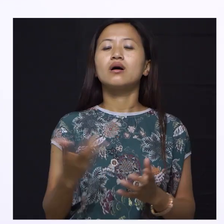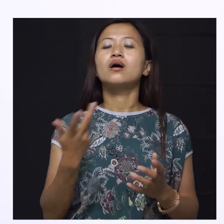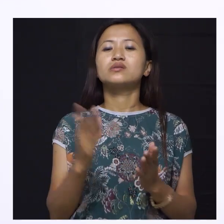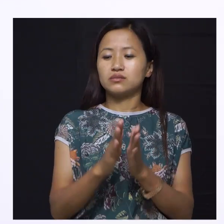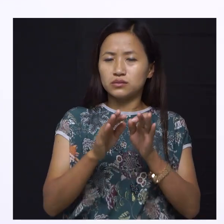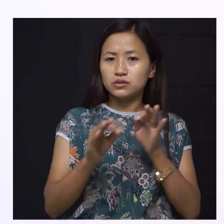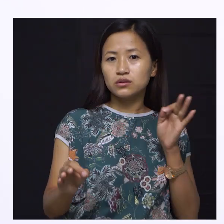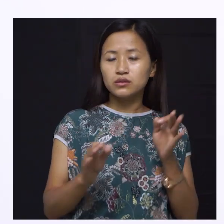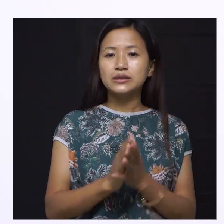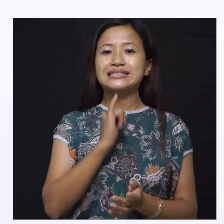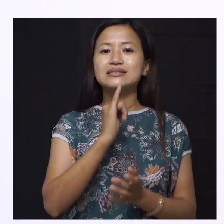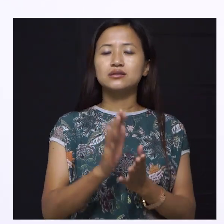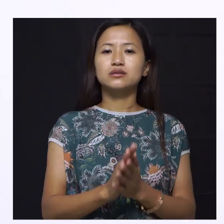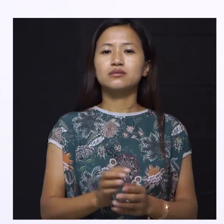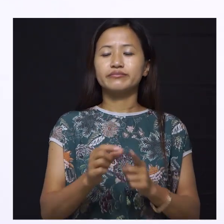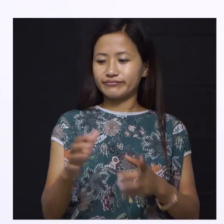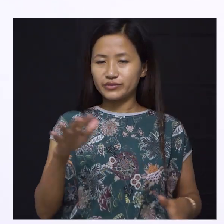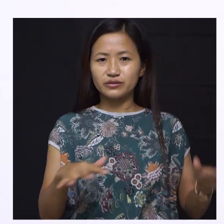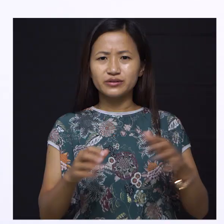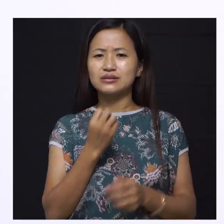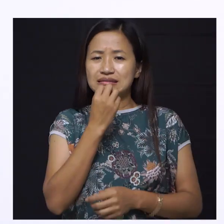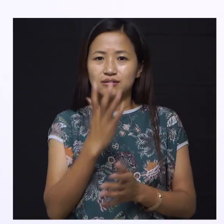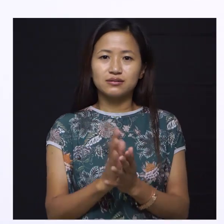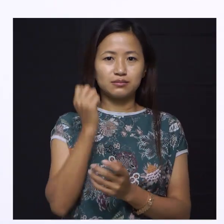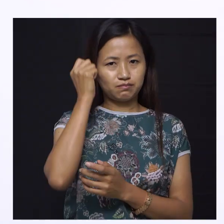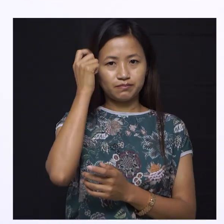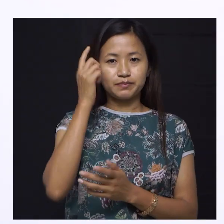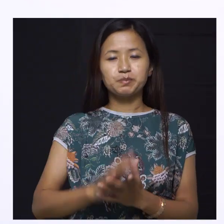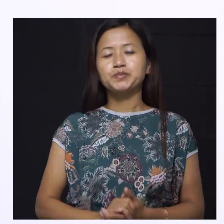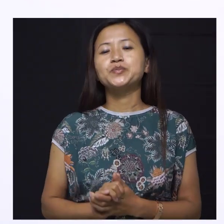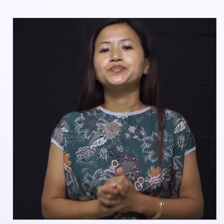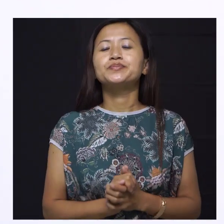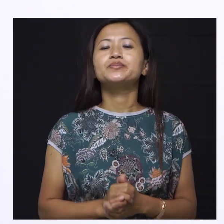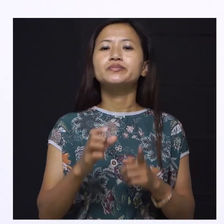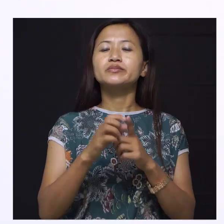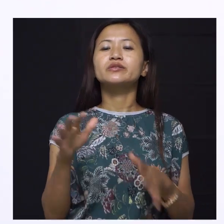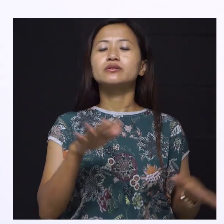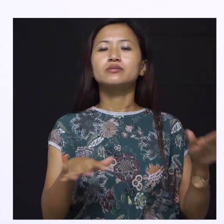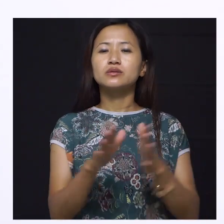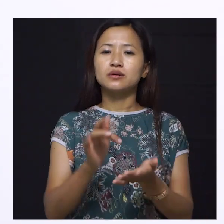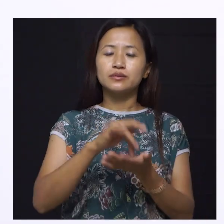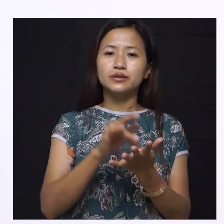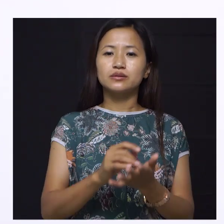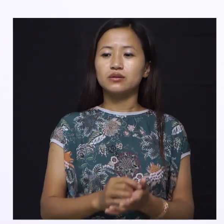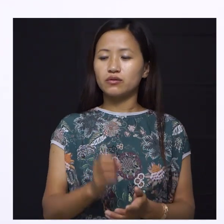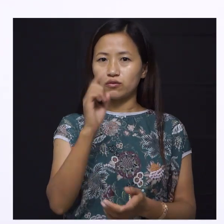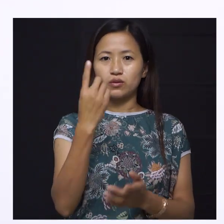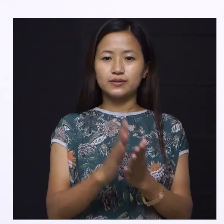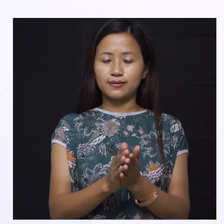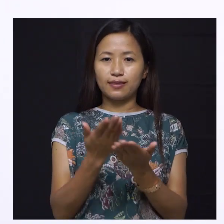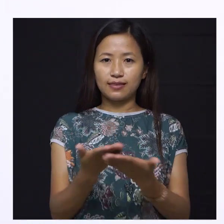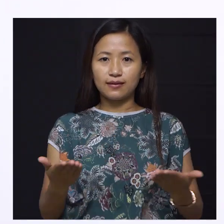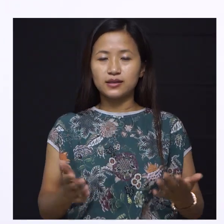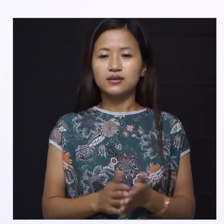is, dramas are very easy to understand. You know what is a drama, right? Dramas and plays are of one thing, they are